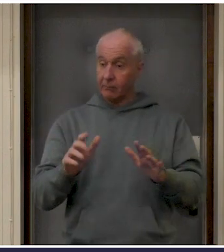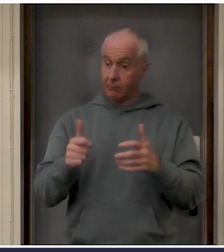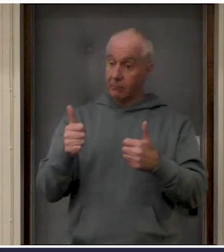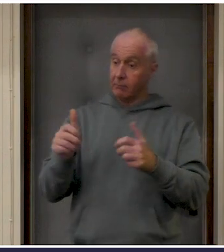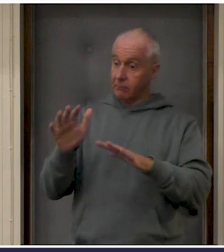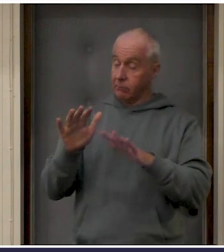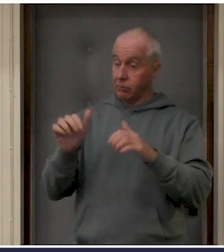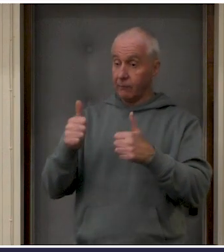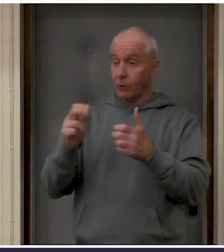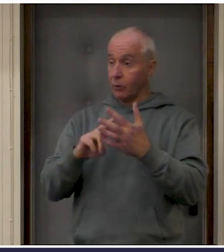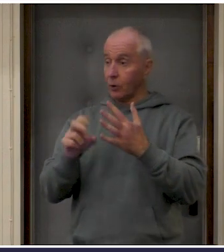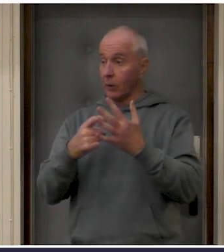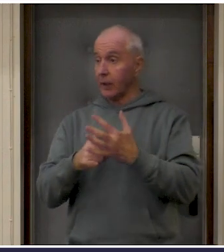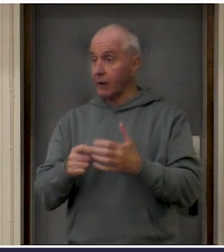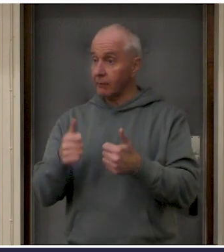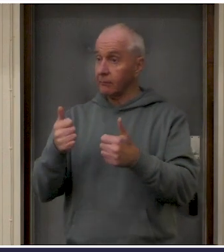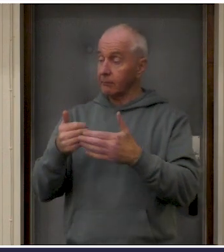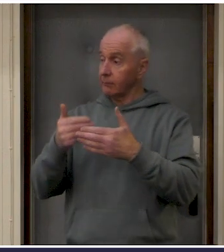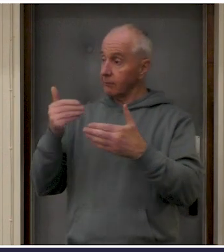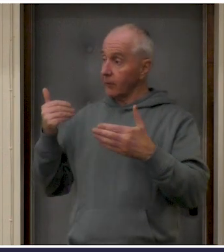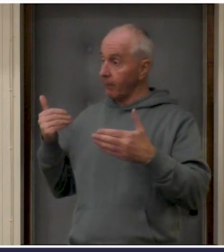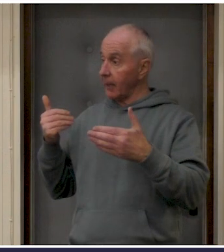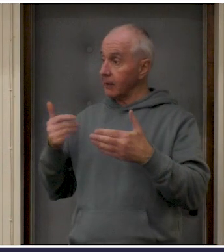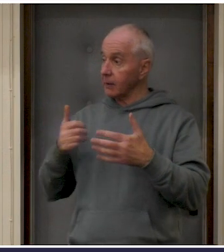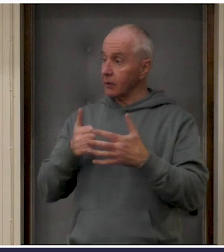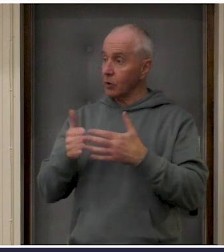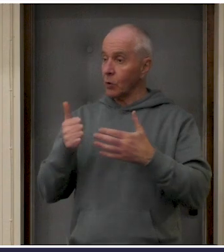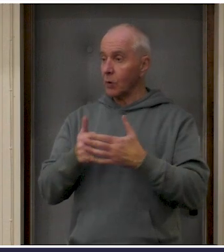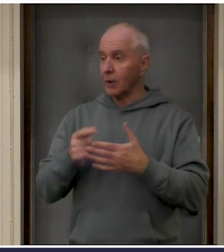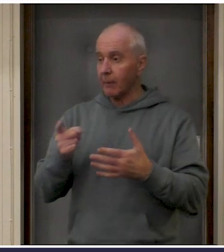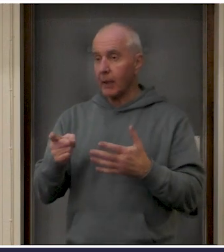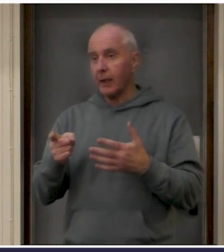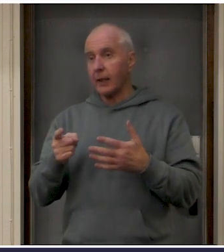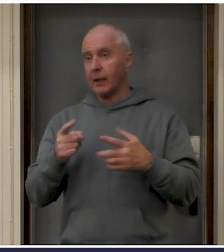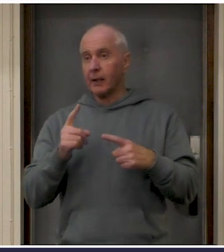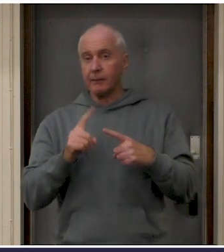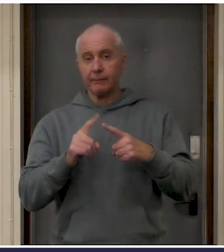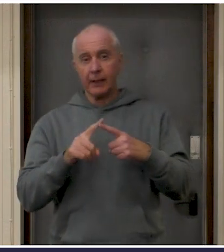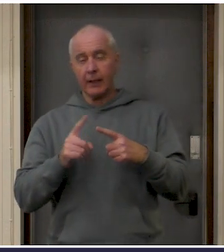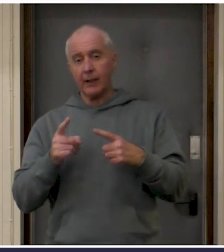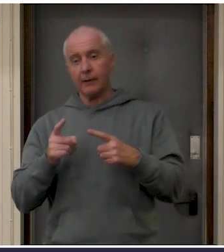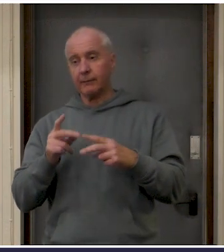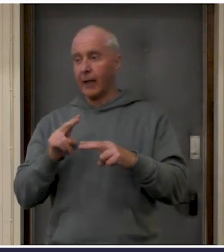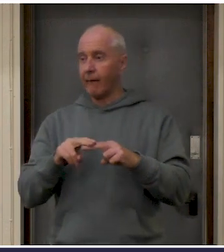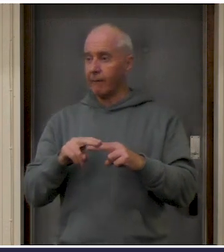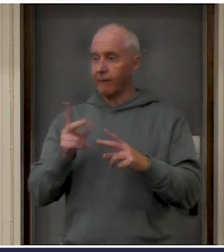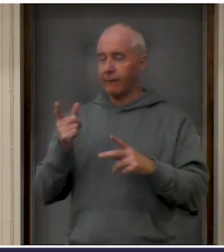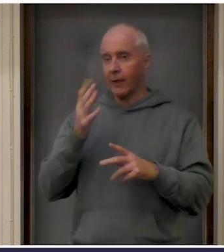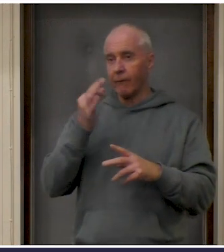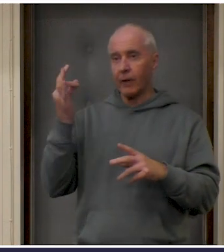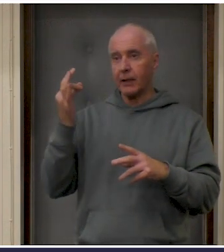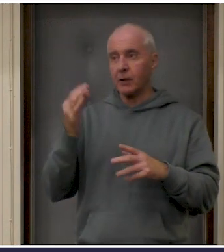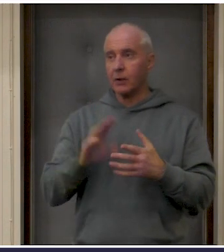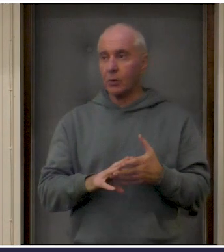nuclear. The way nuclear has been handled in the past is usually by state utilities, so people like EDF, who are owned by the French state, people